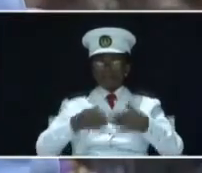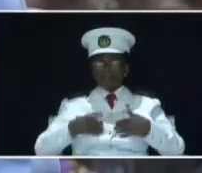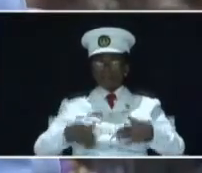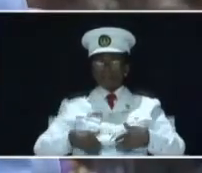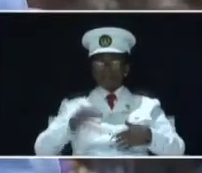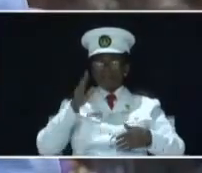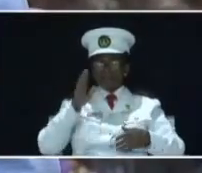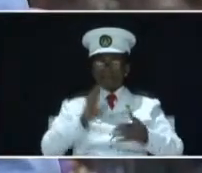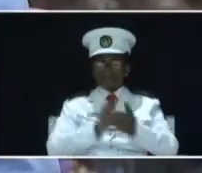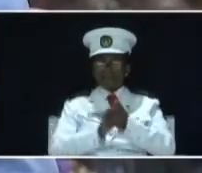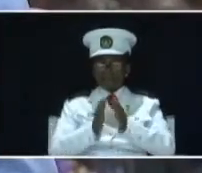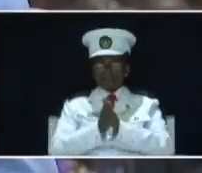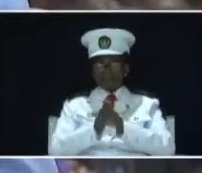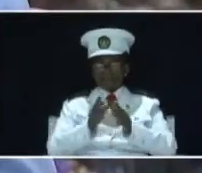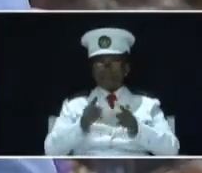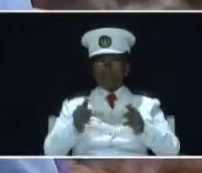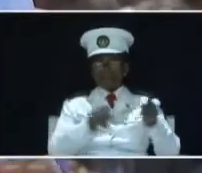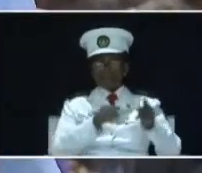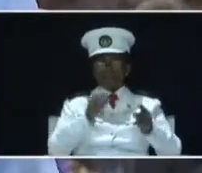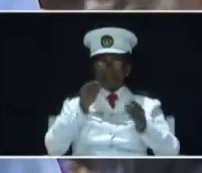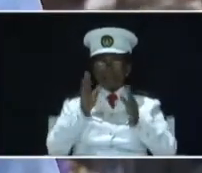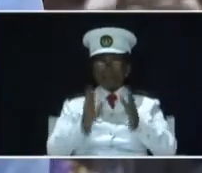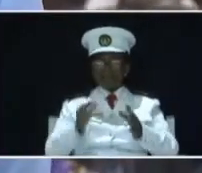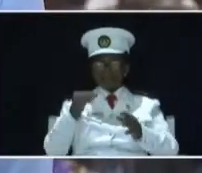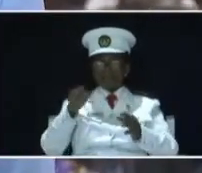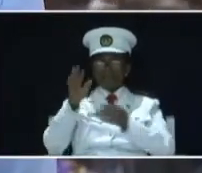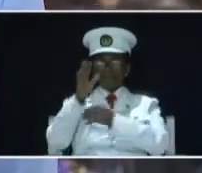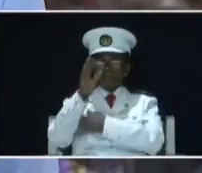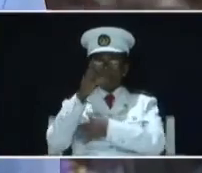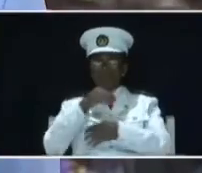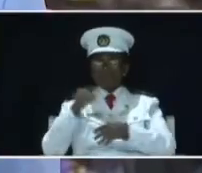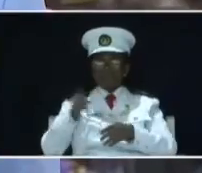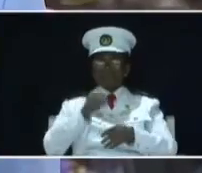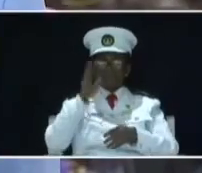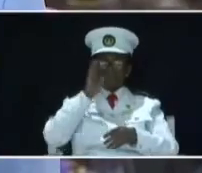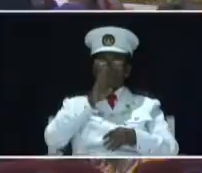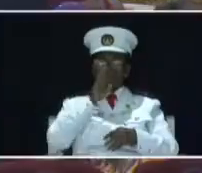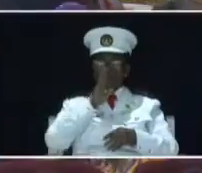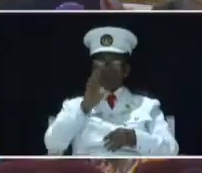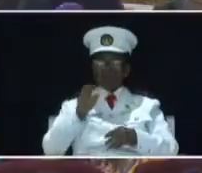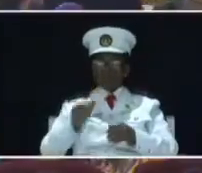you'll be promoted beyond your wildest expectations.